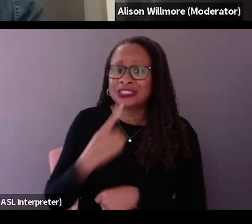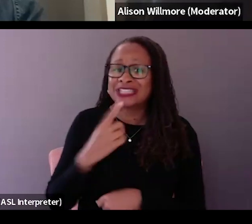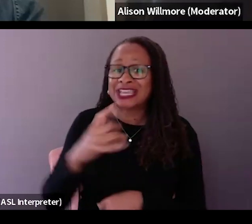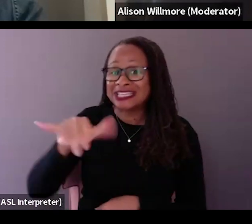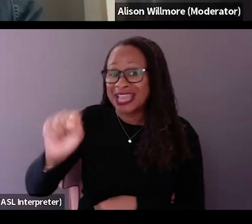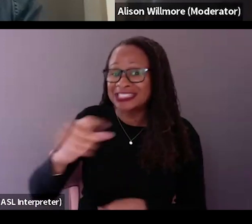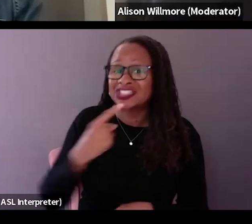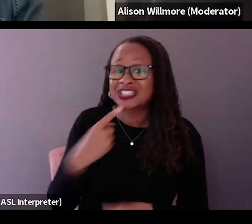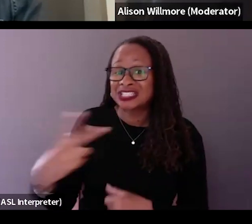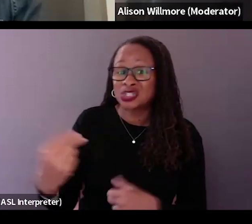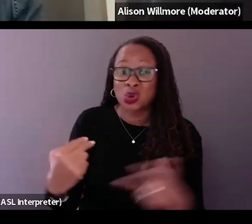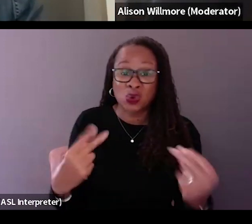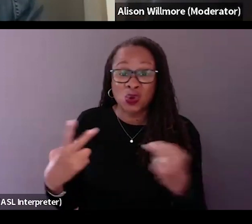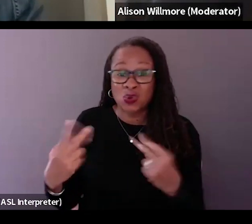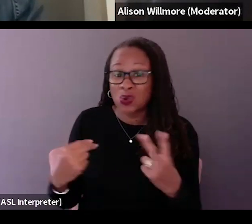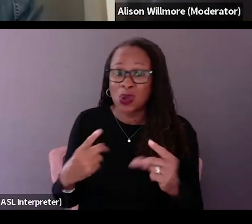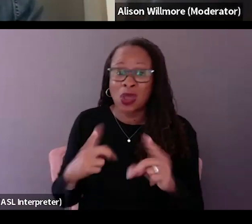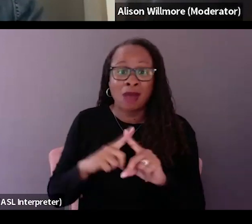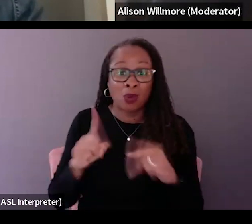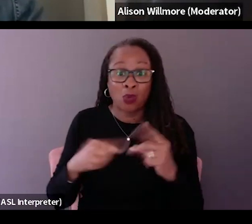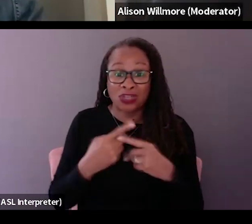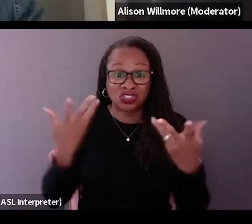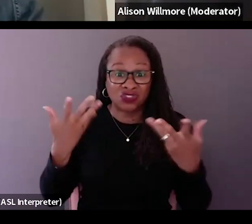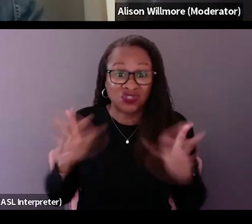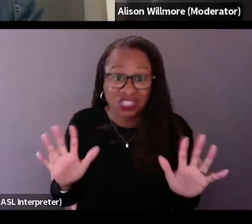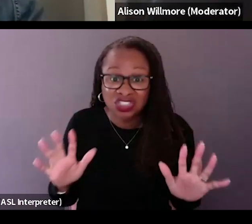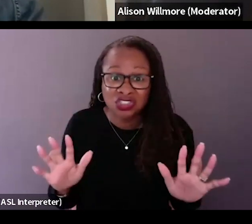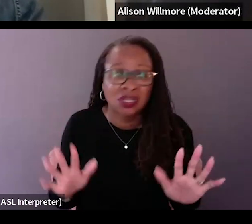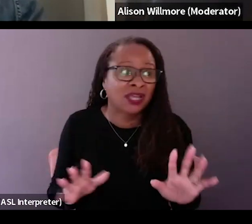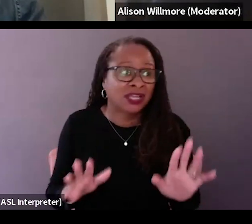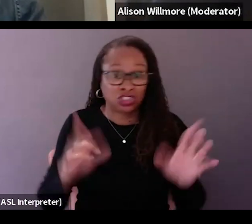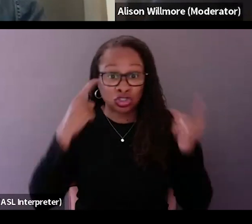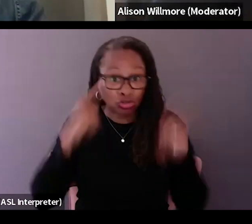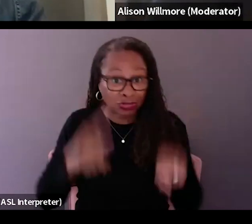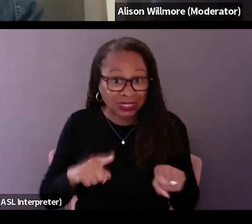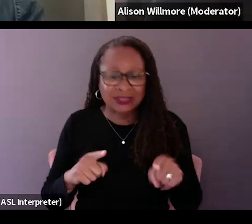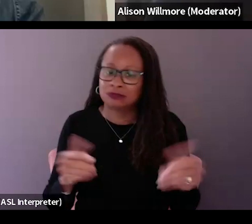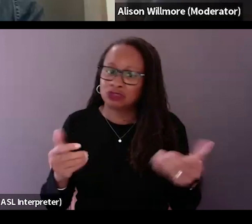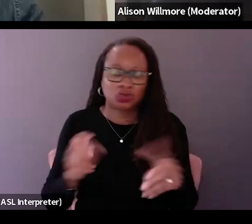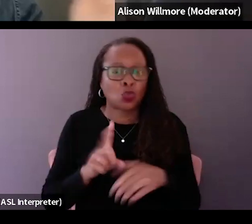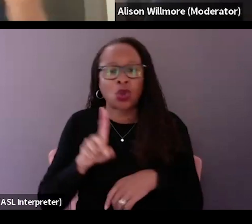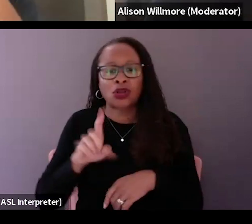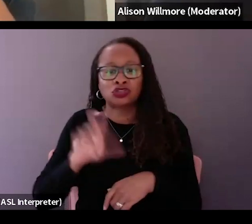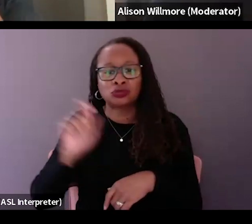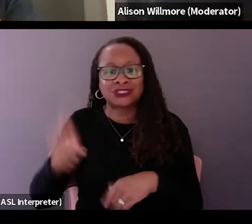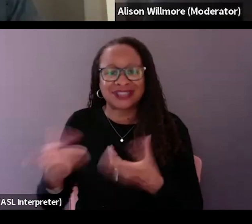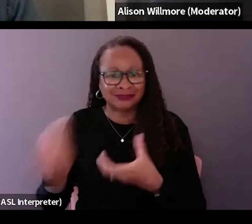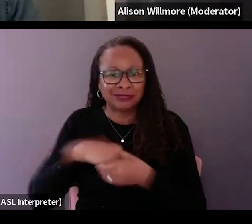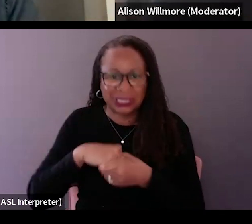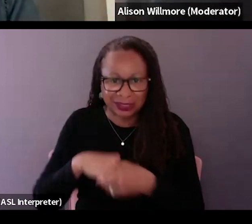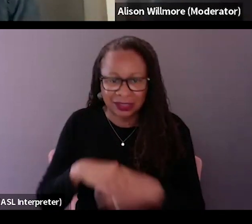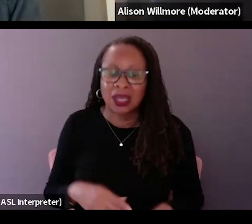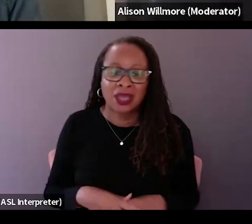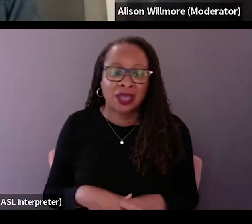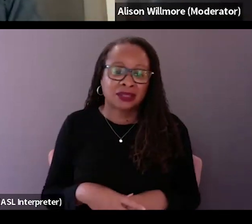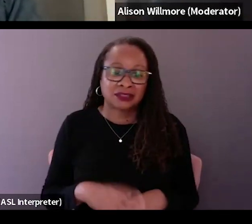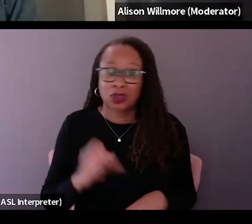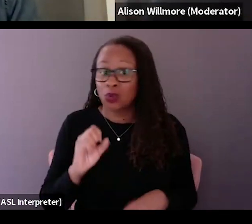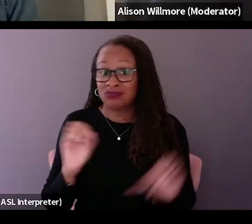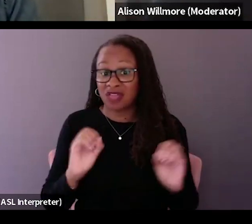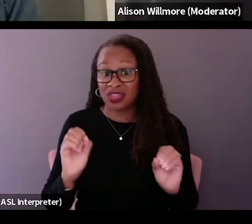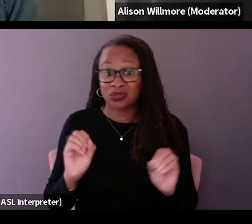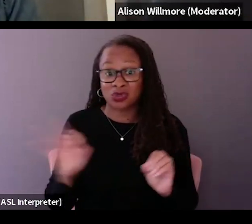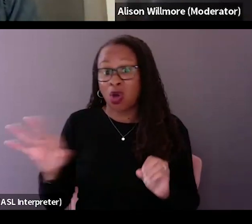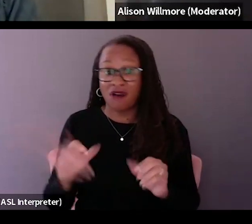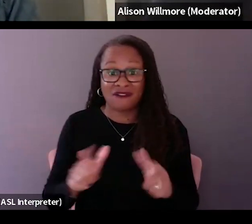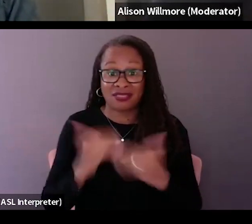all in. And so literally nothing was off limits still to this day. I mean, even journalists, when I hear them talk